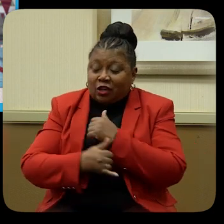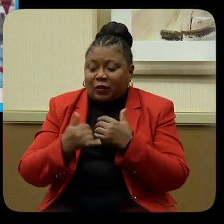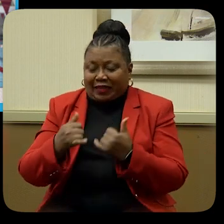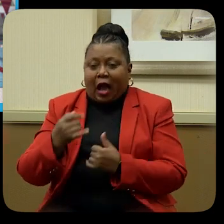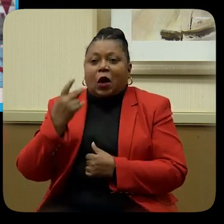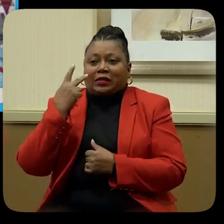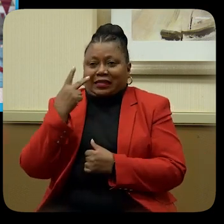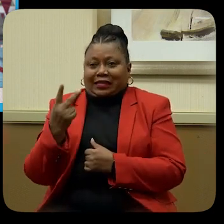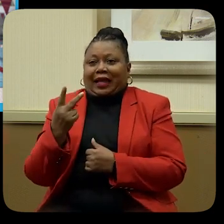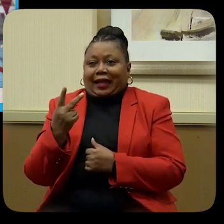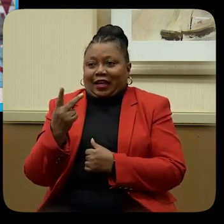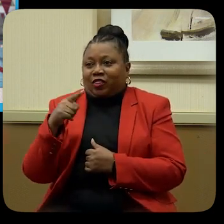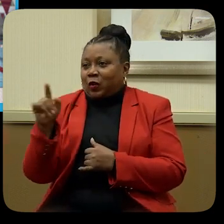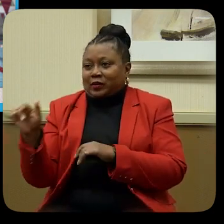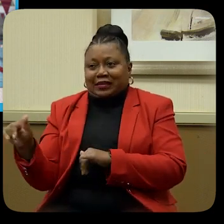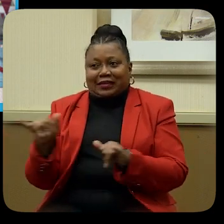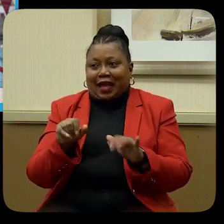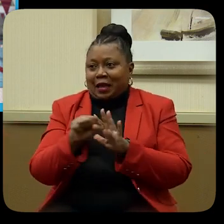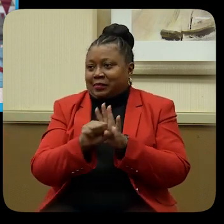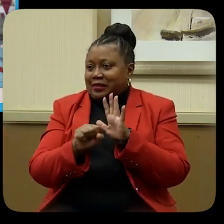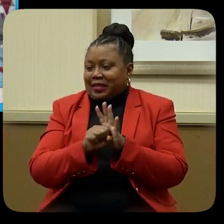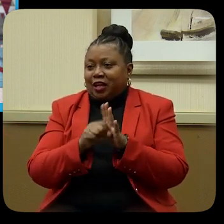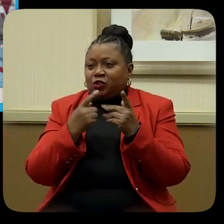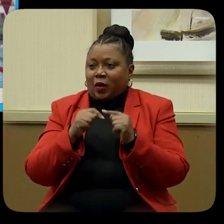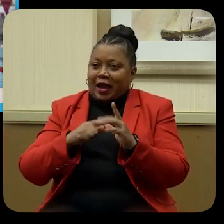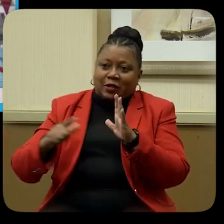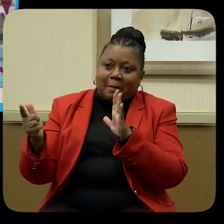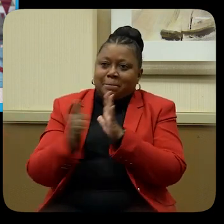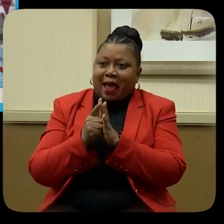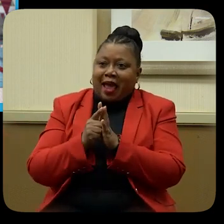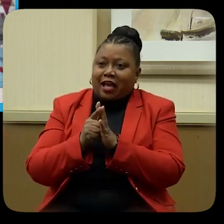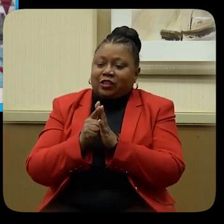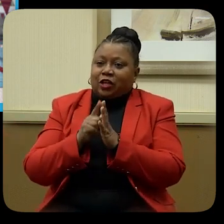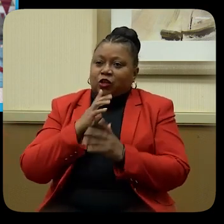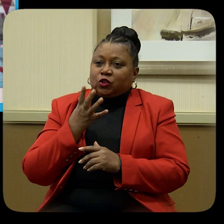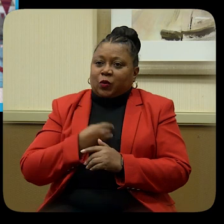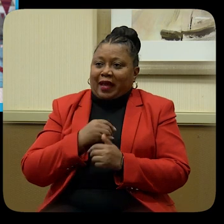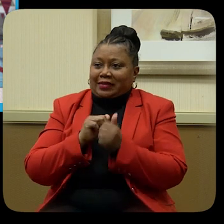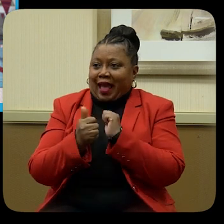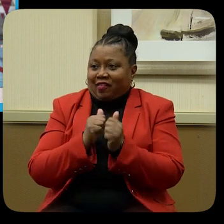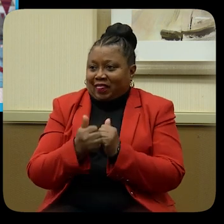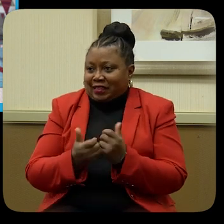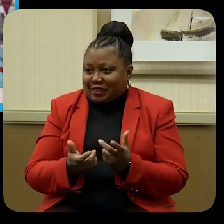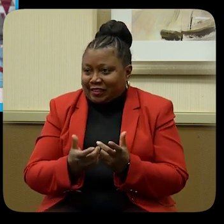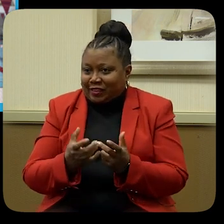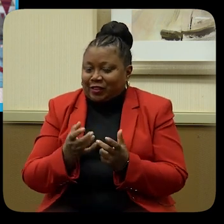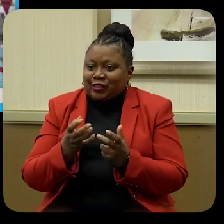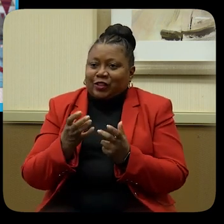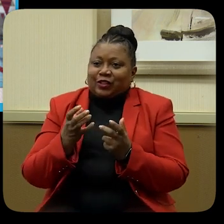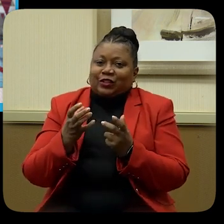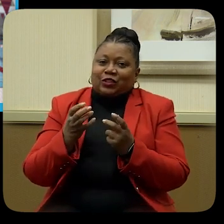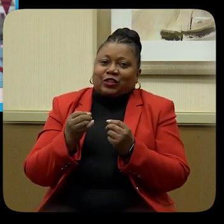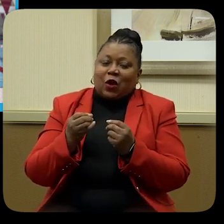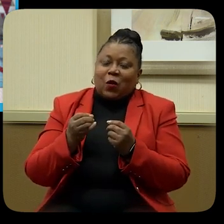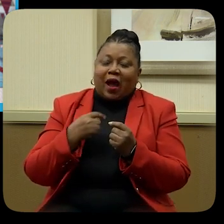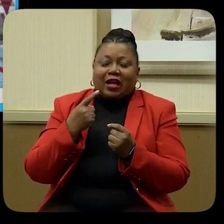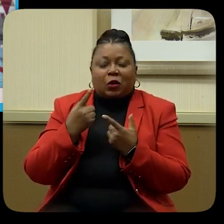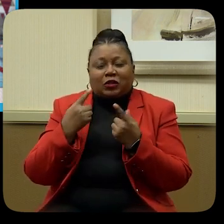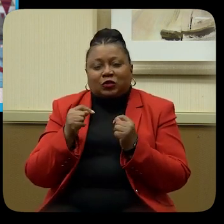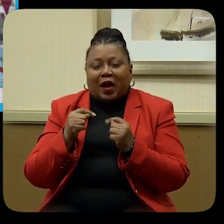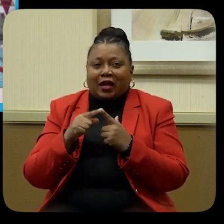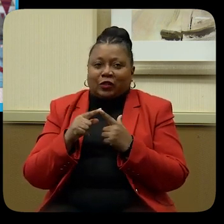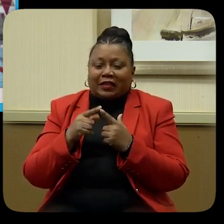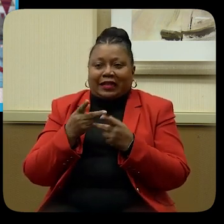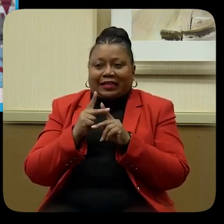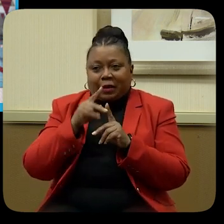now seeing those same states trying to ban trans athletes. So I always try